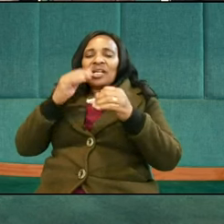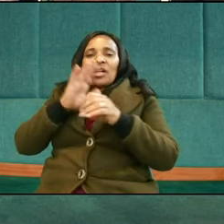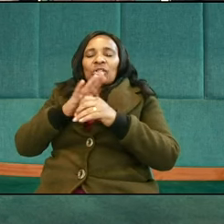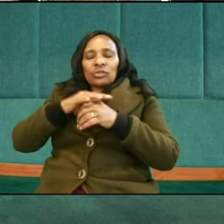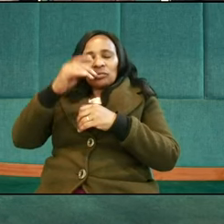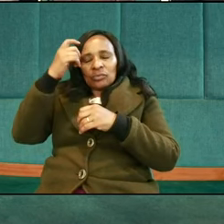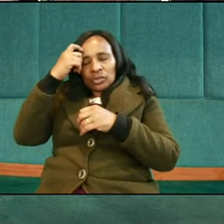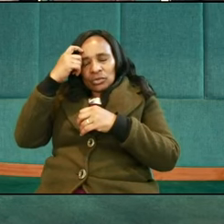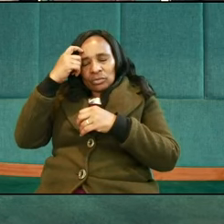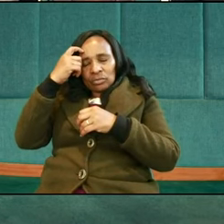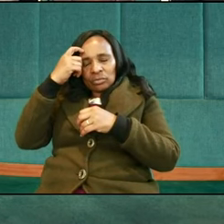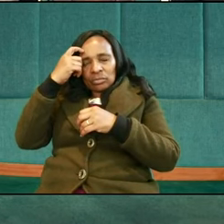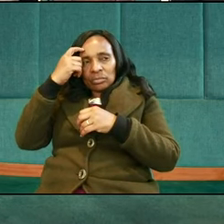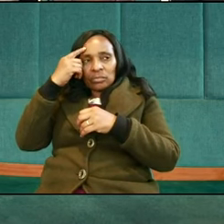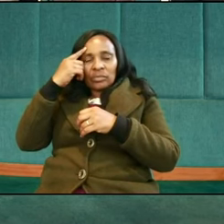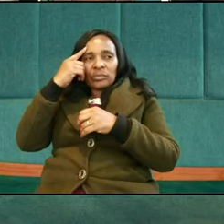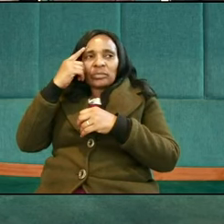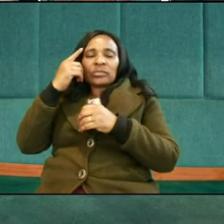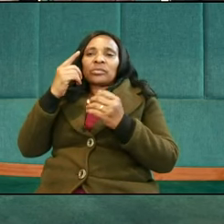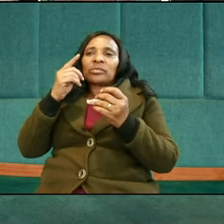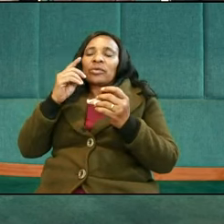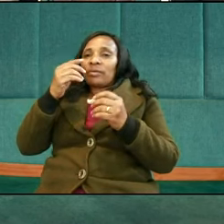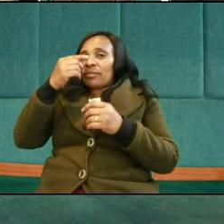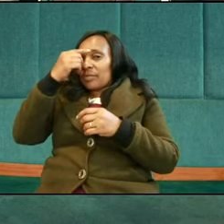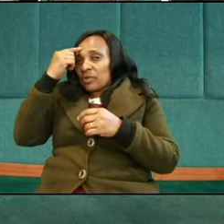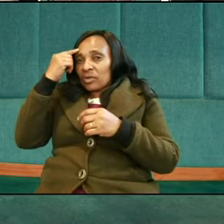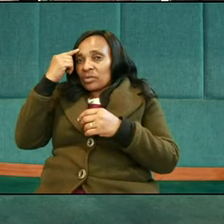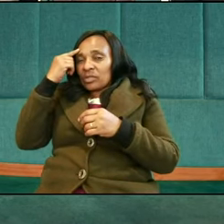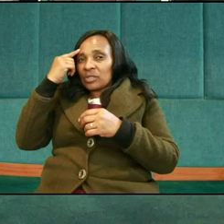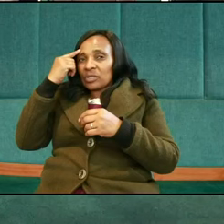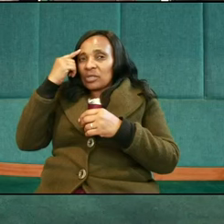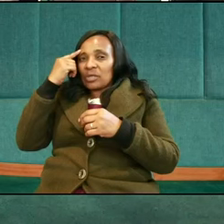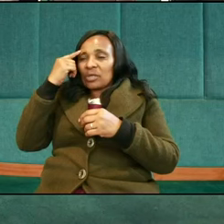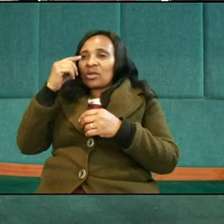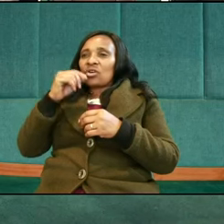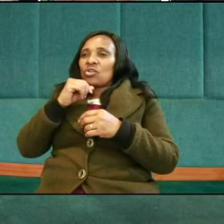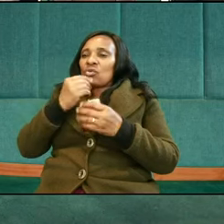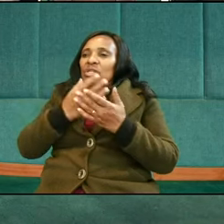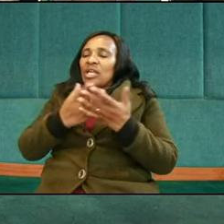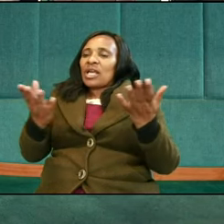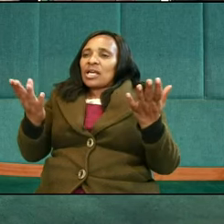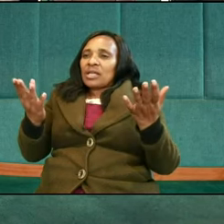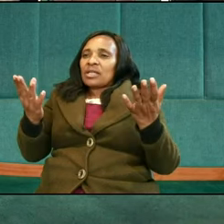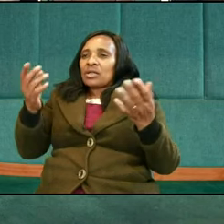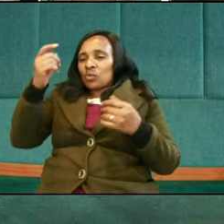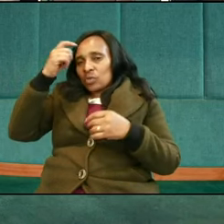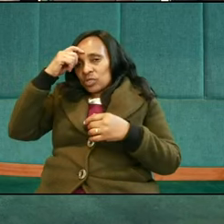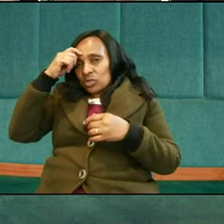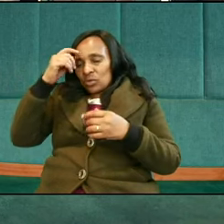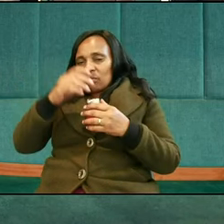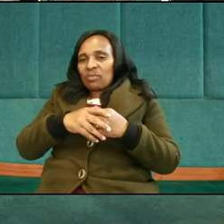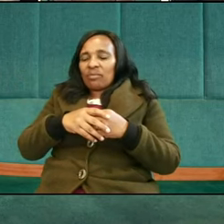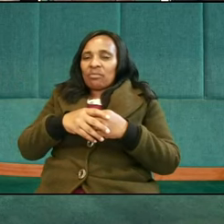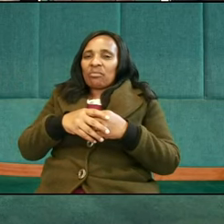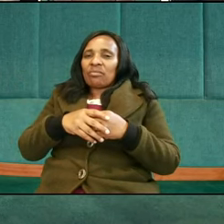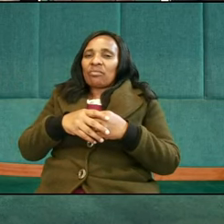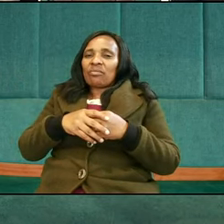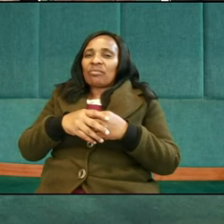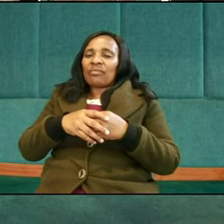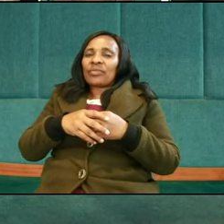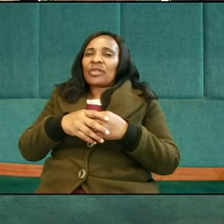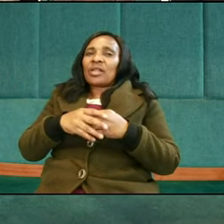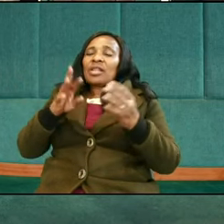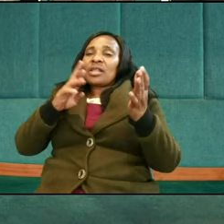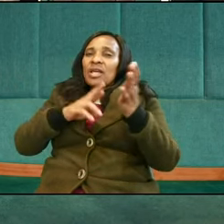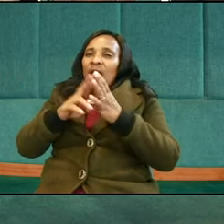wisdom. Because, and not just like any wisdom, like the right